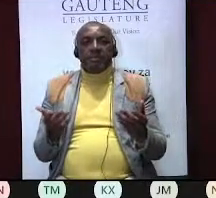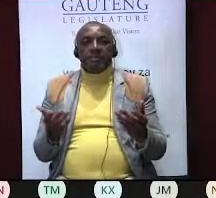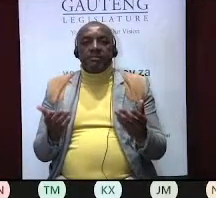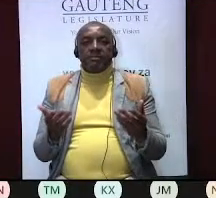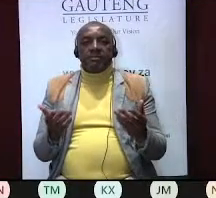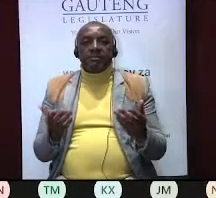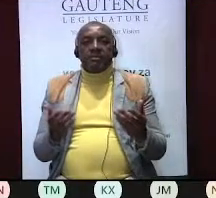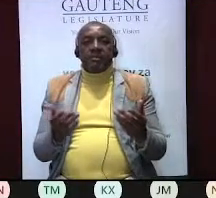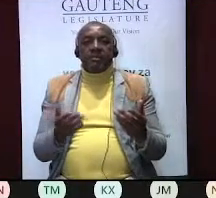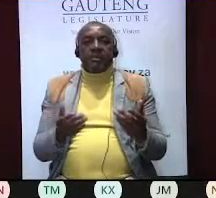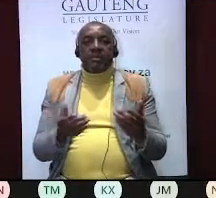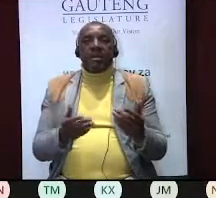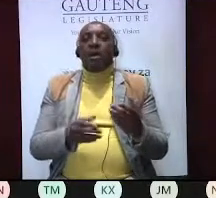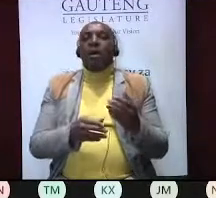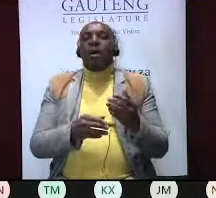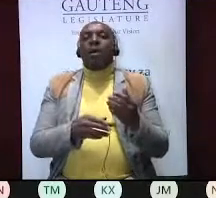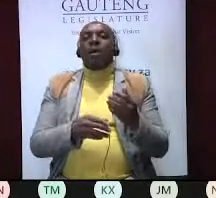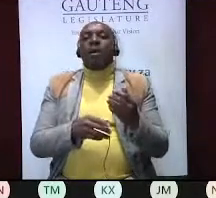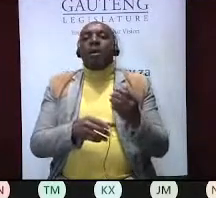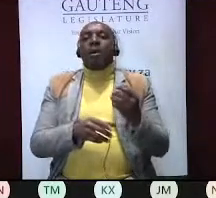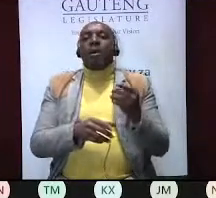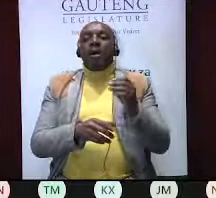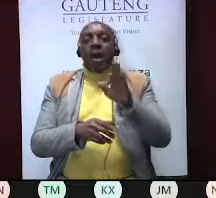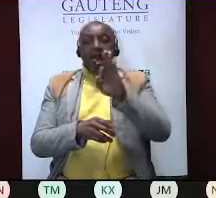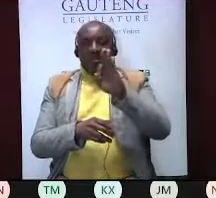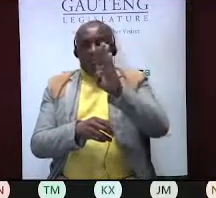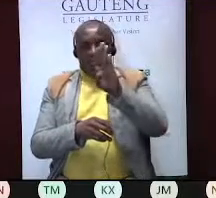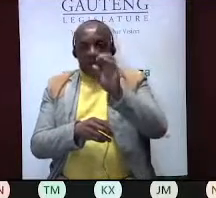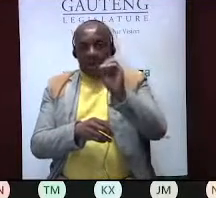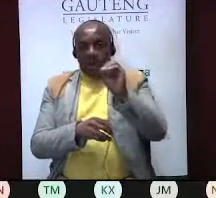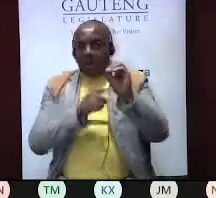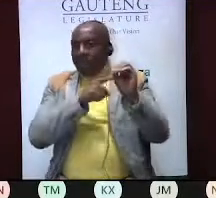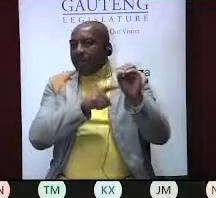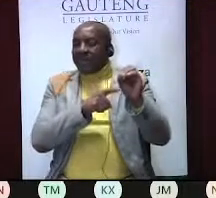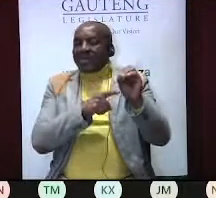most of the faith-based organizations that have